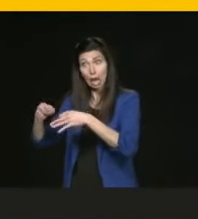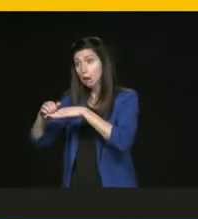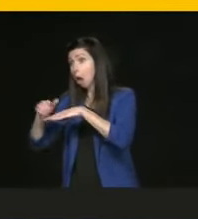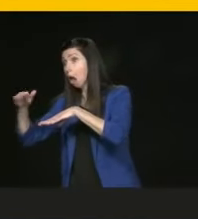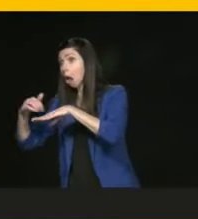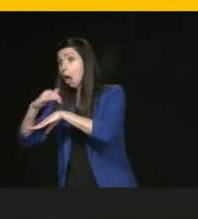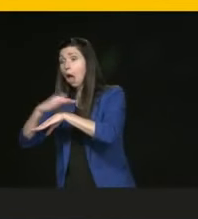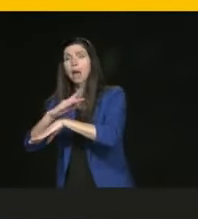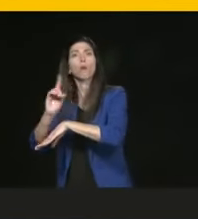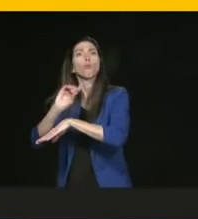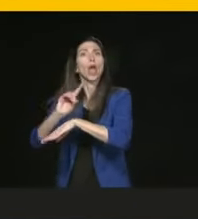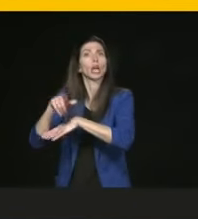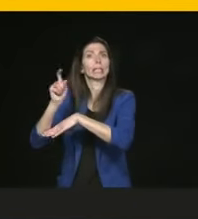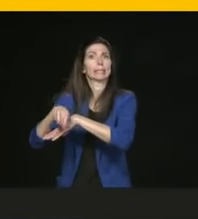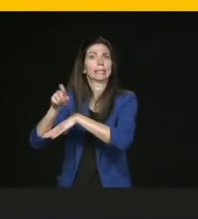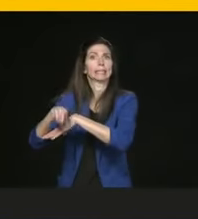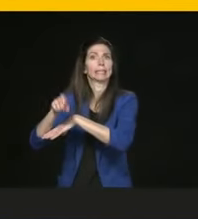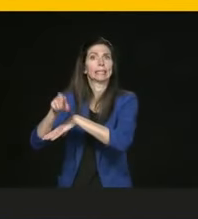on the ground.